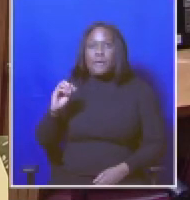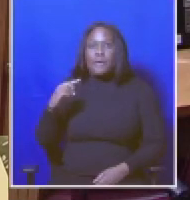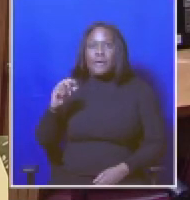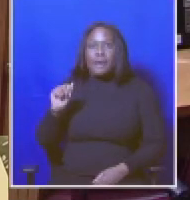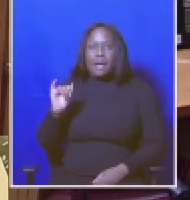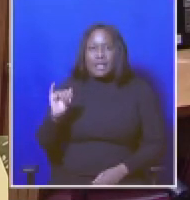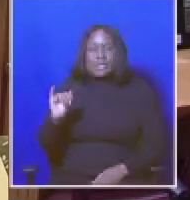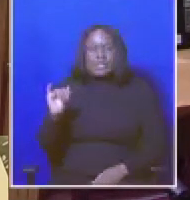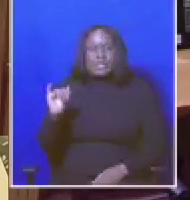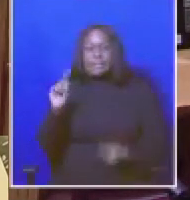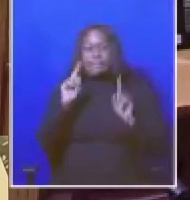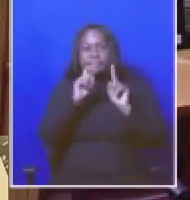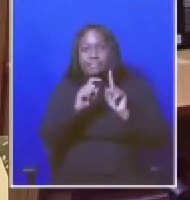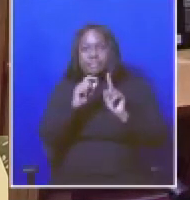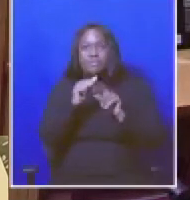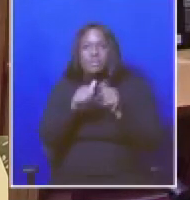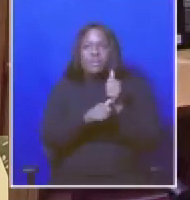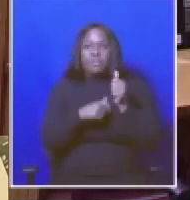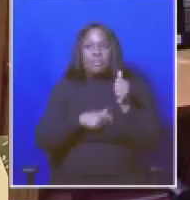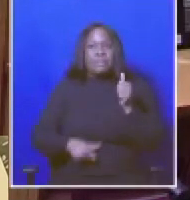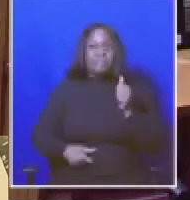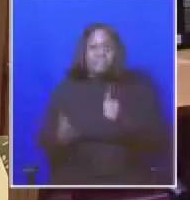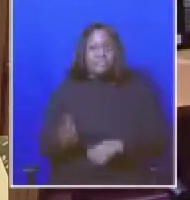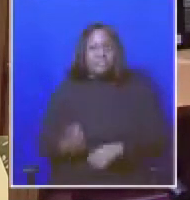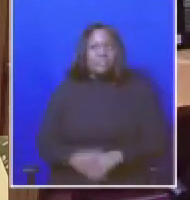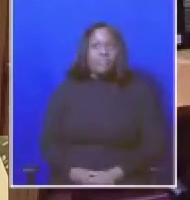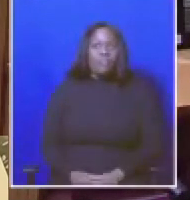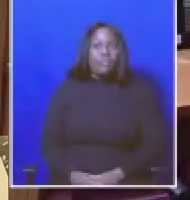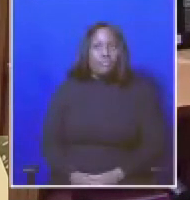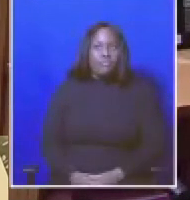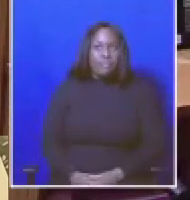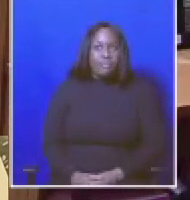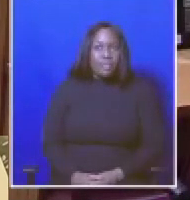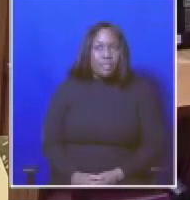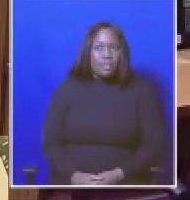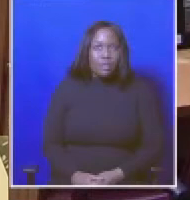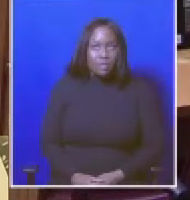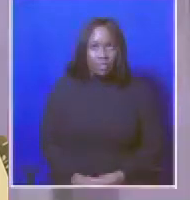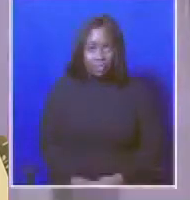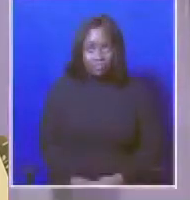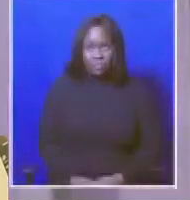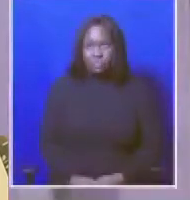President. Deputy President. Thank you very much,